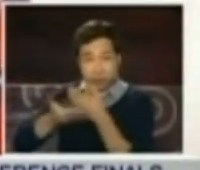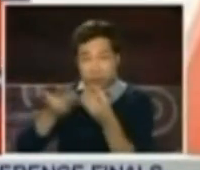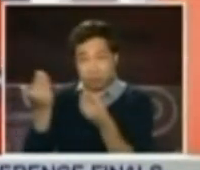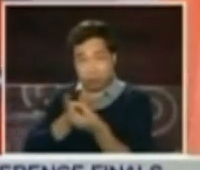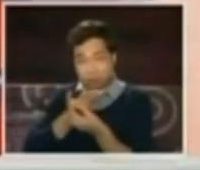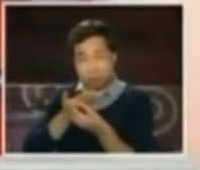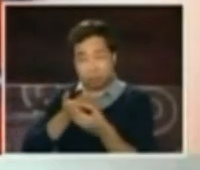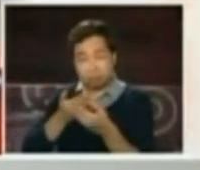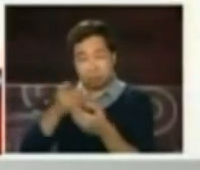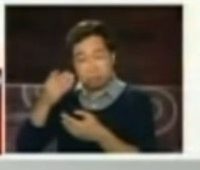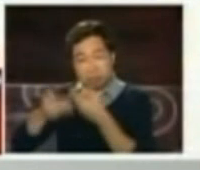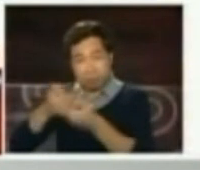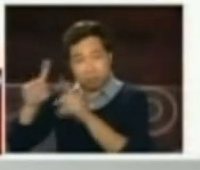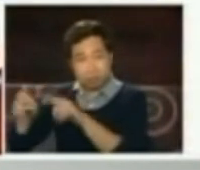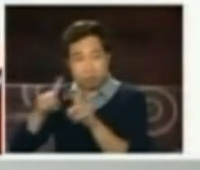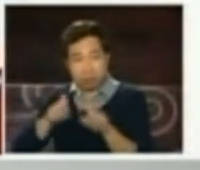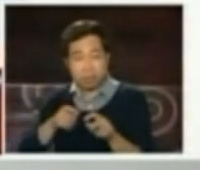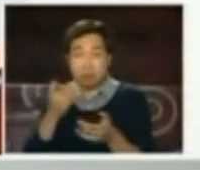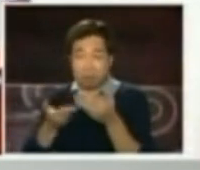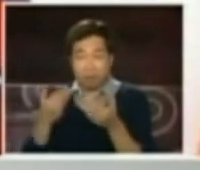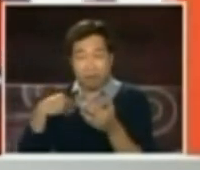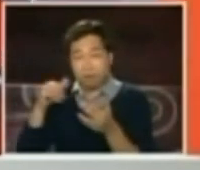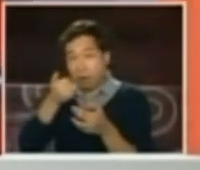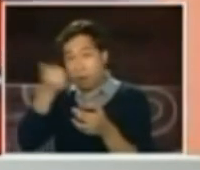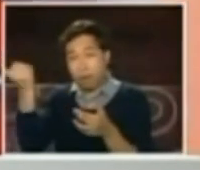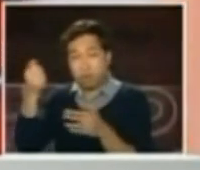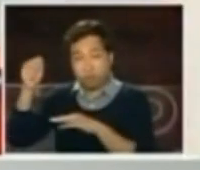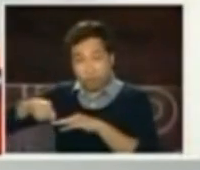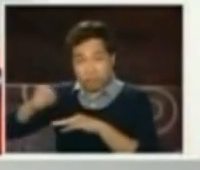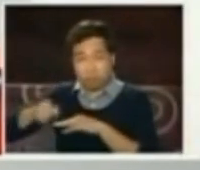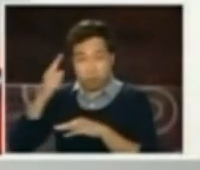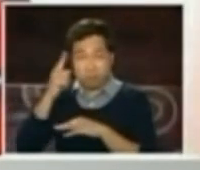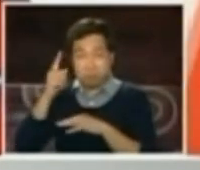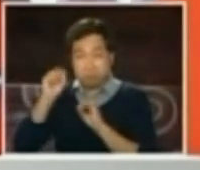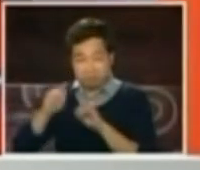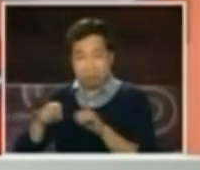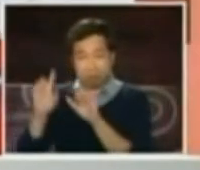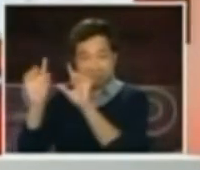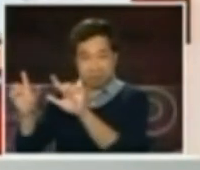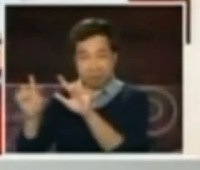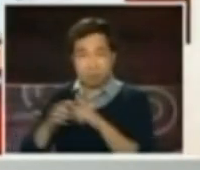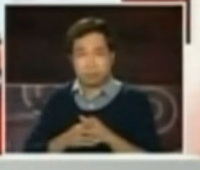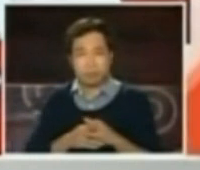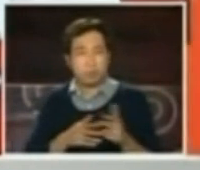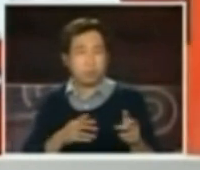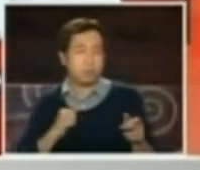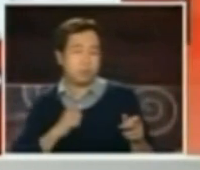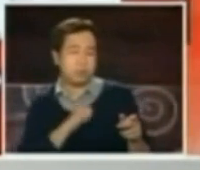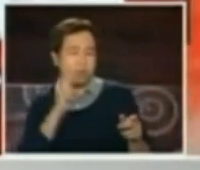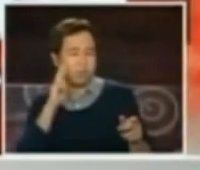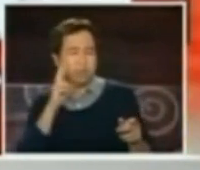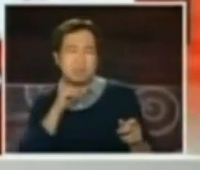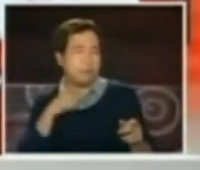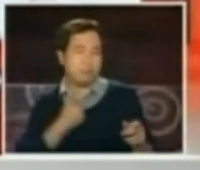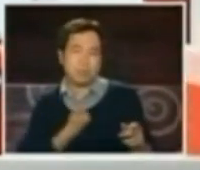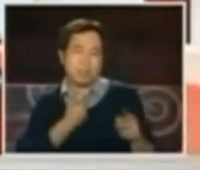trial, should there be other justices who should be held accountable, do you think? That is not for me to determine. That is for